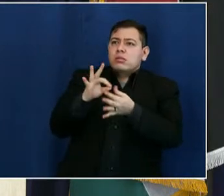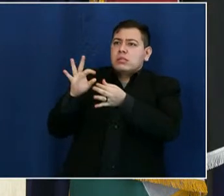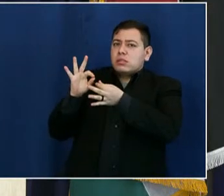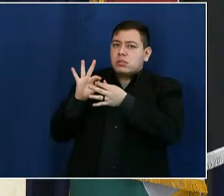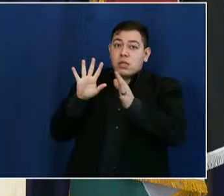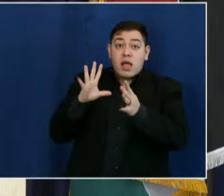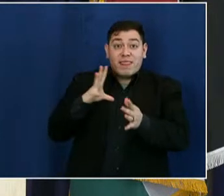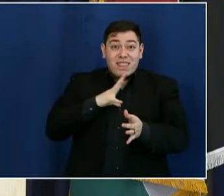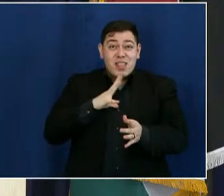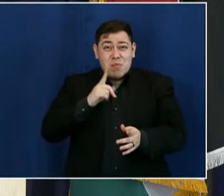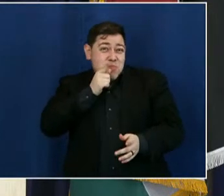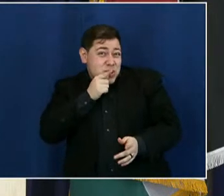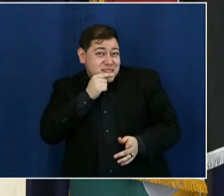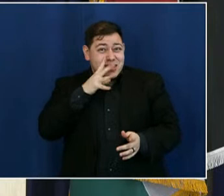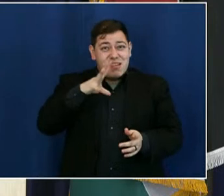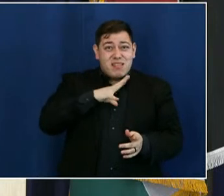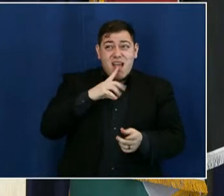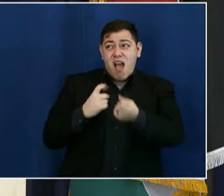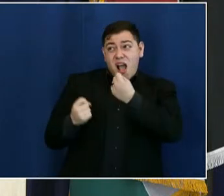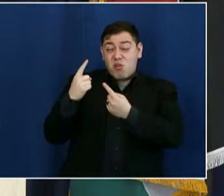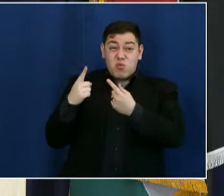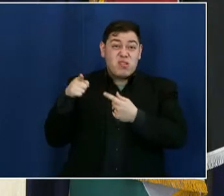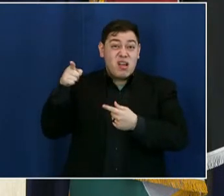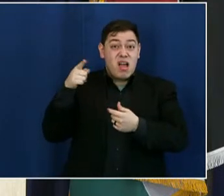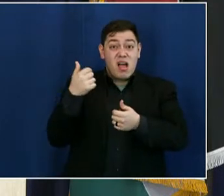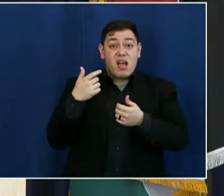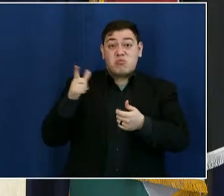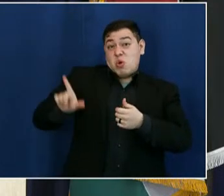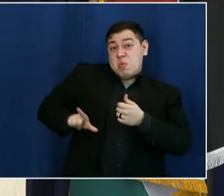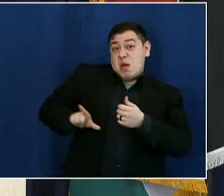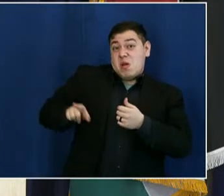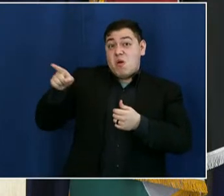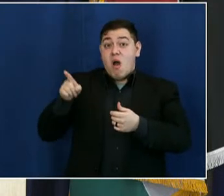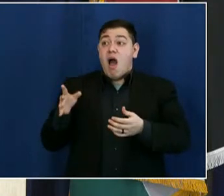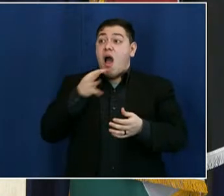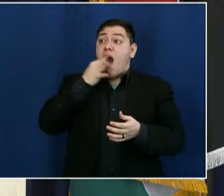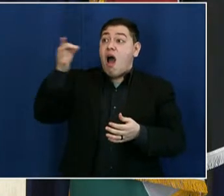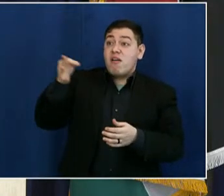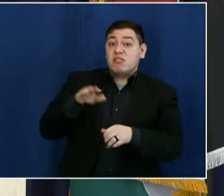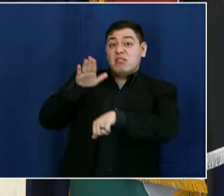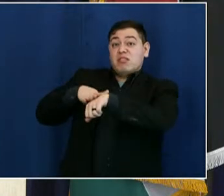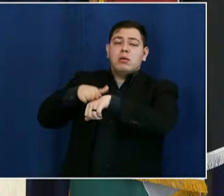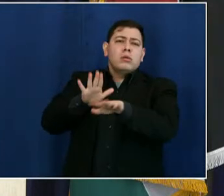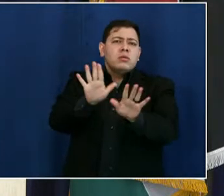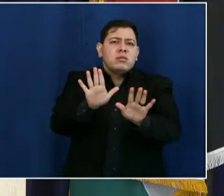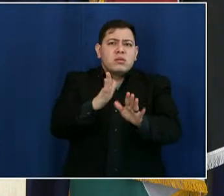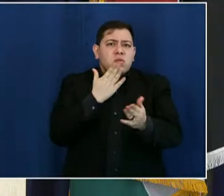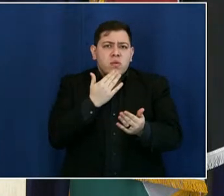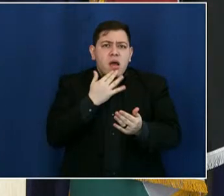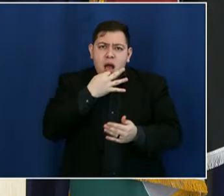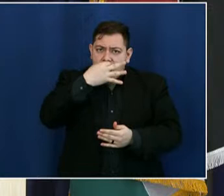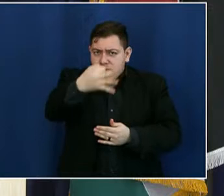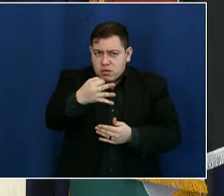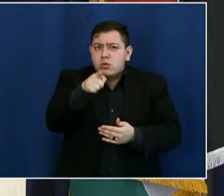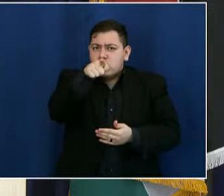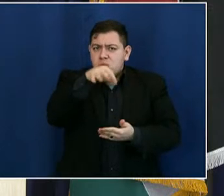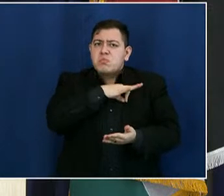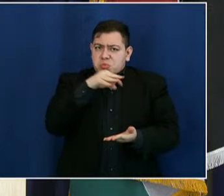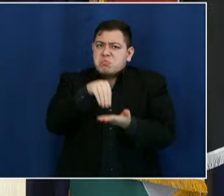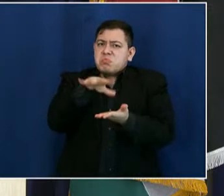las policías, etcétera. Eso no está sucediendo. Por favor, no tengan miedo, apúntense y vayan a que les den su